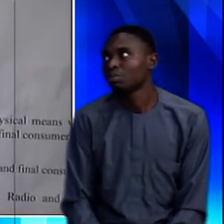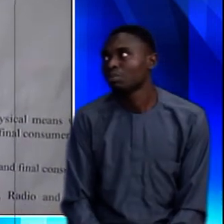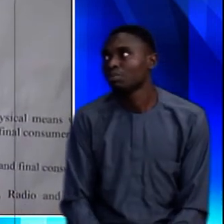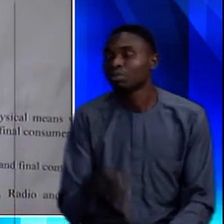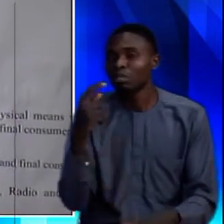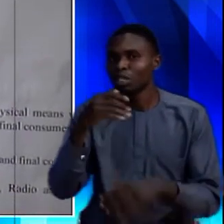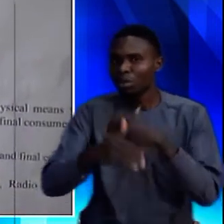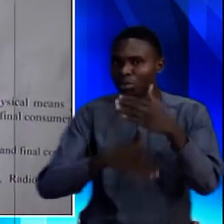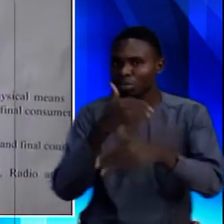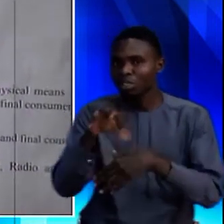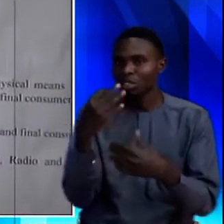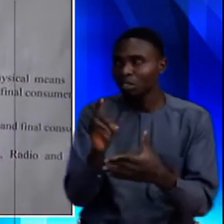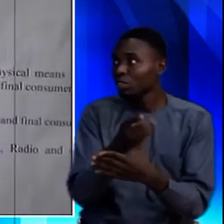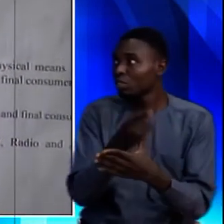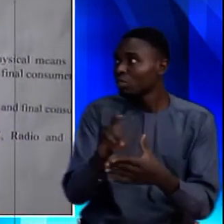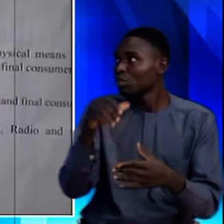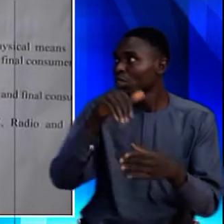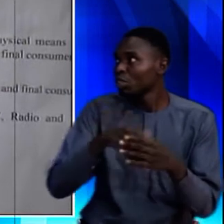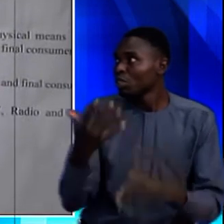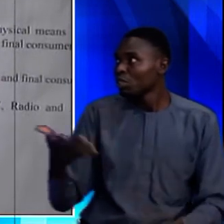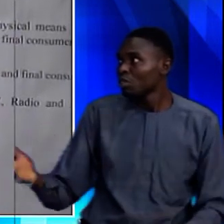goods involves all human and physical means